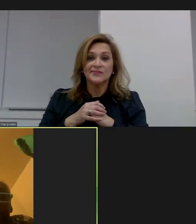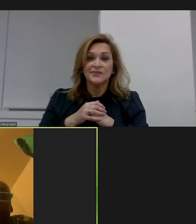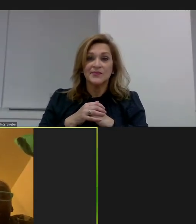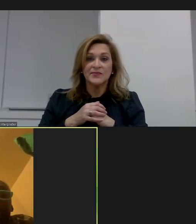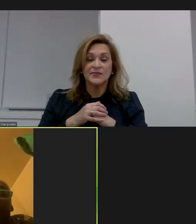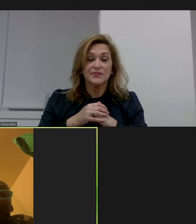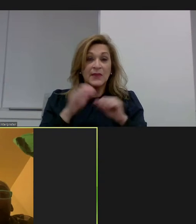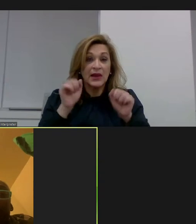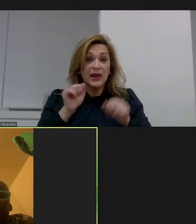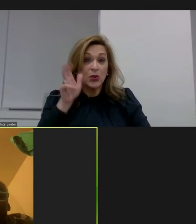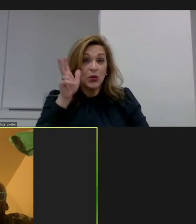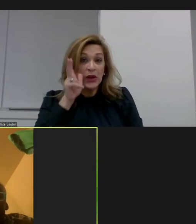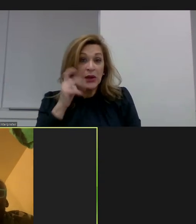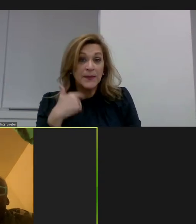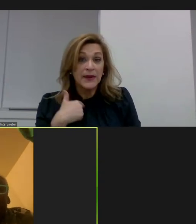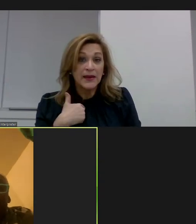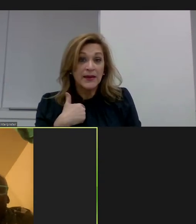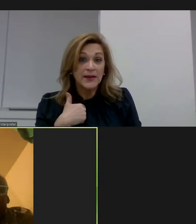Can you hear me? Yes.